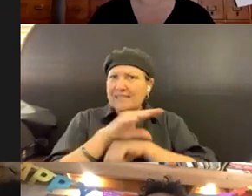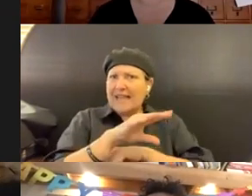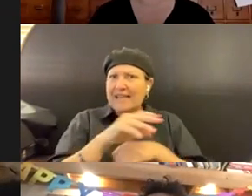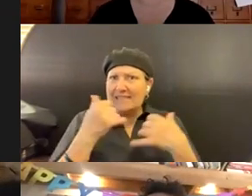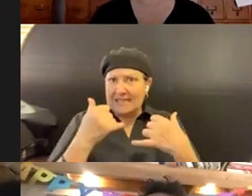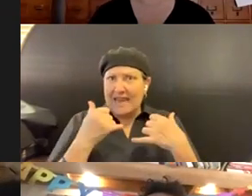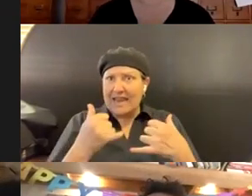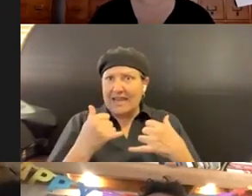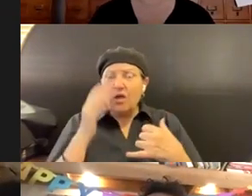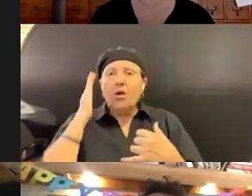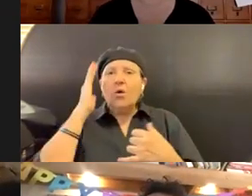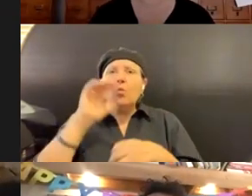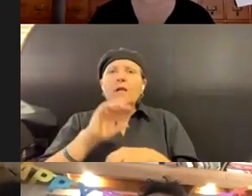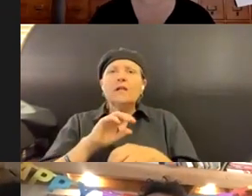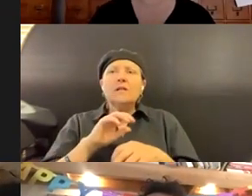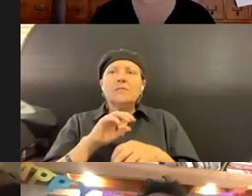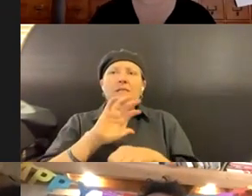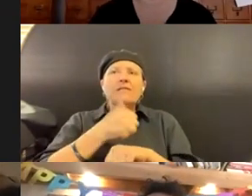be formulating